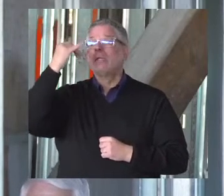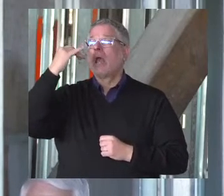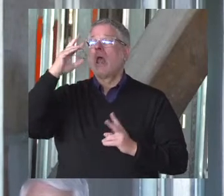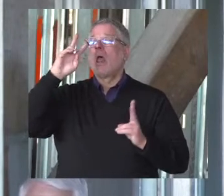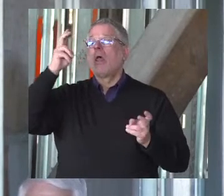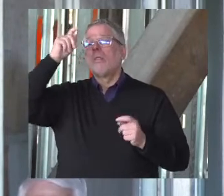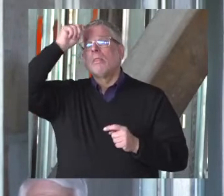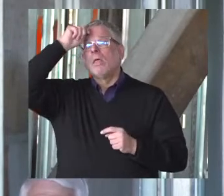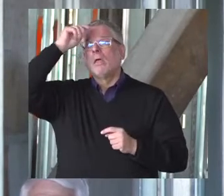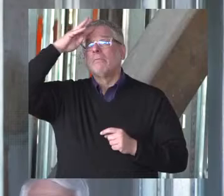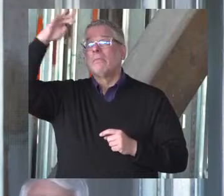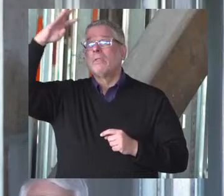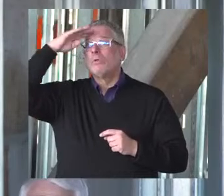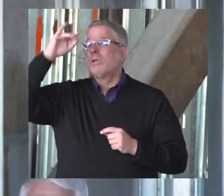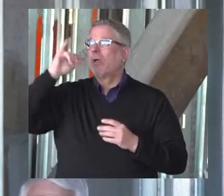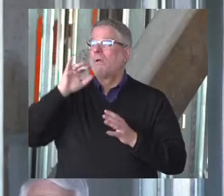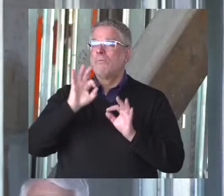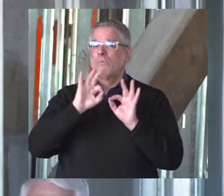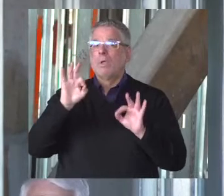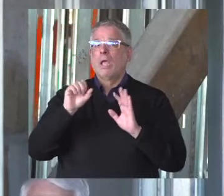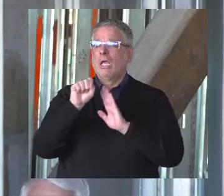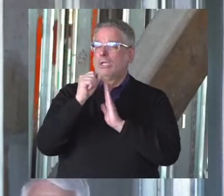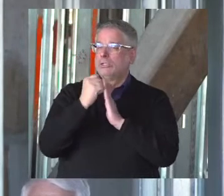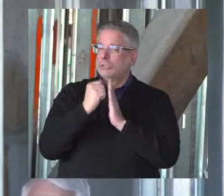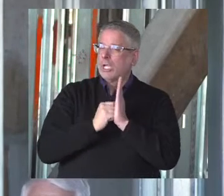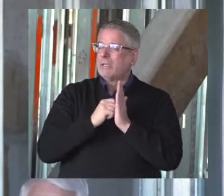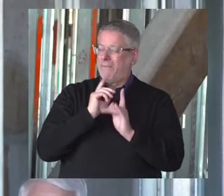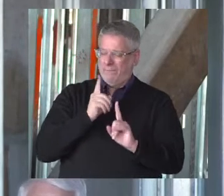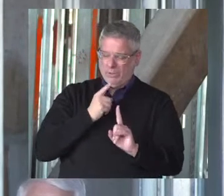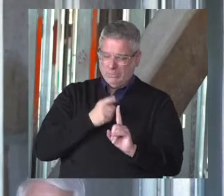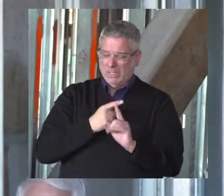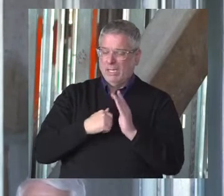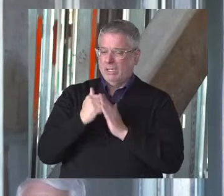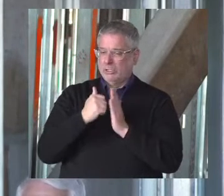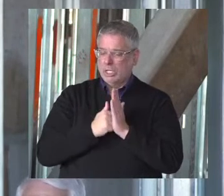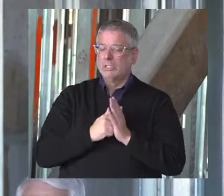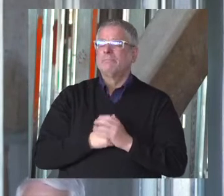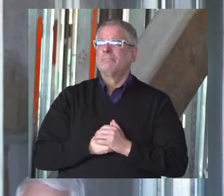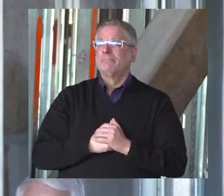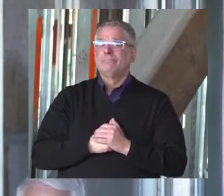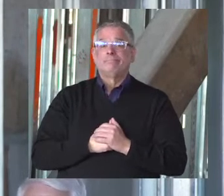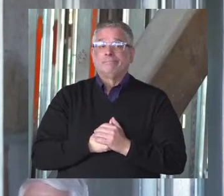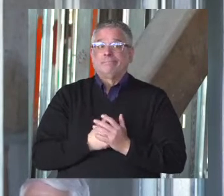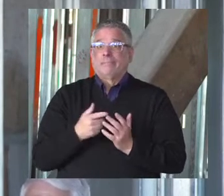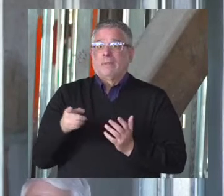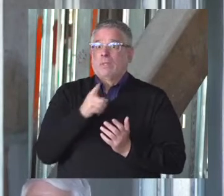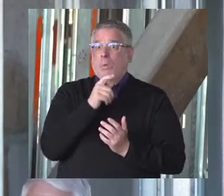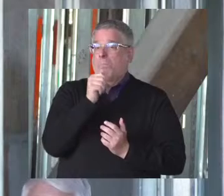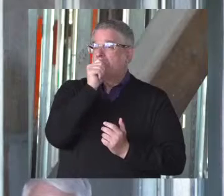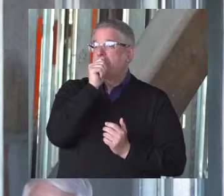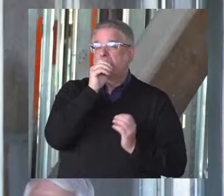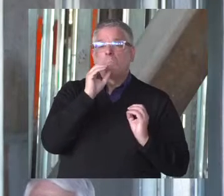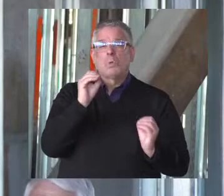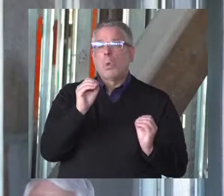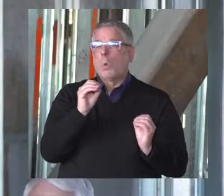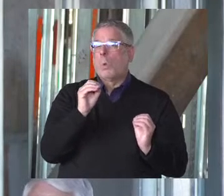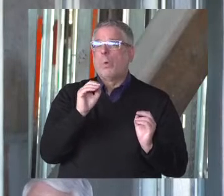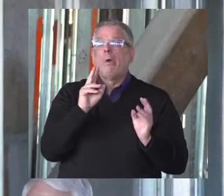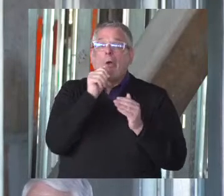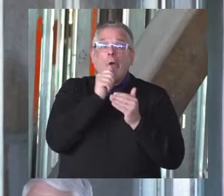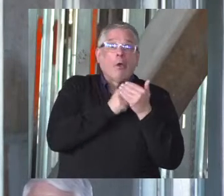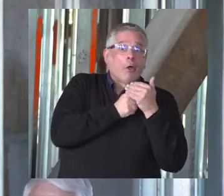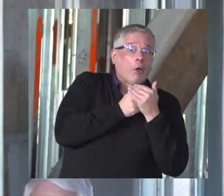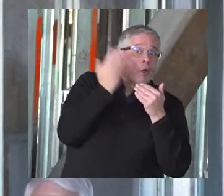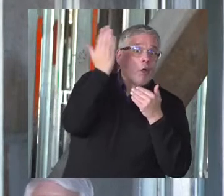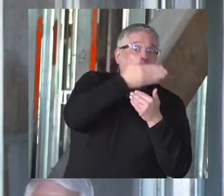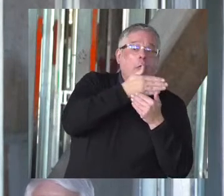now being advanced. It's an agenda. It's a very specific agenda. And they don't even hide it. There's no cloak here.